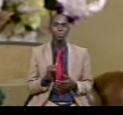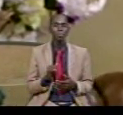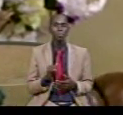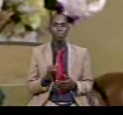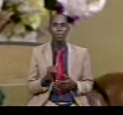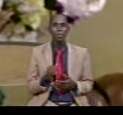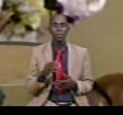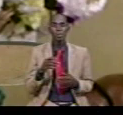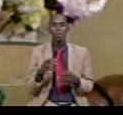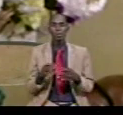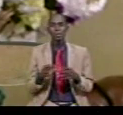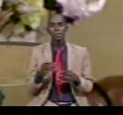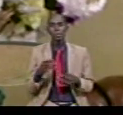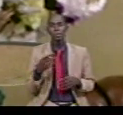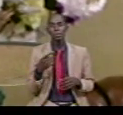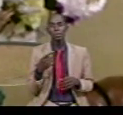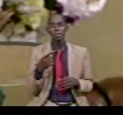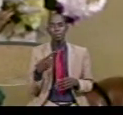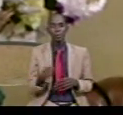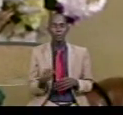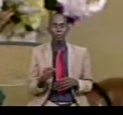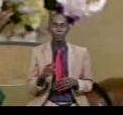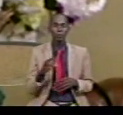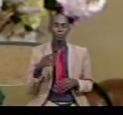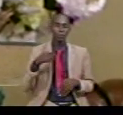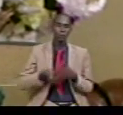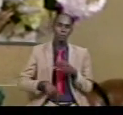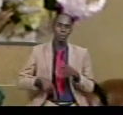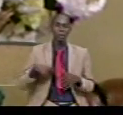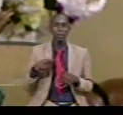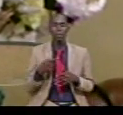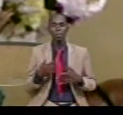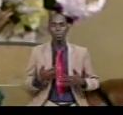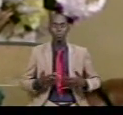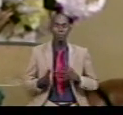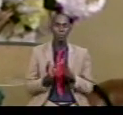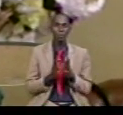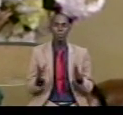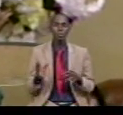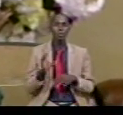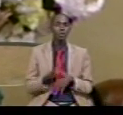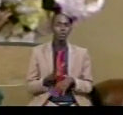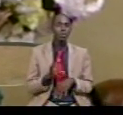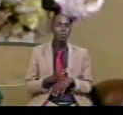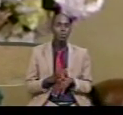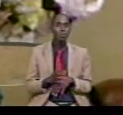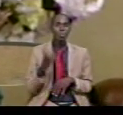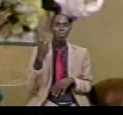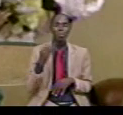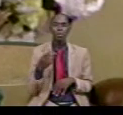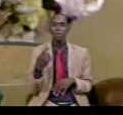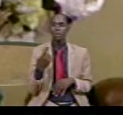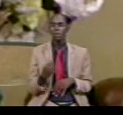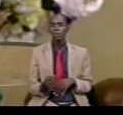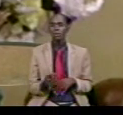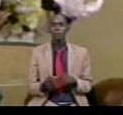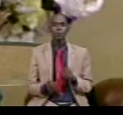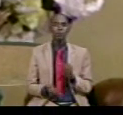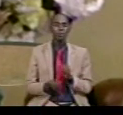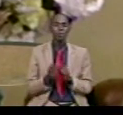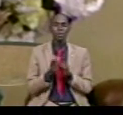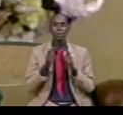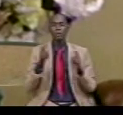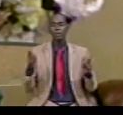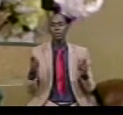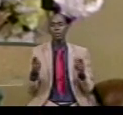the Deeper Life Bible Church was the largest single local church on